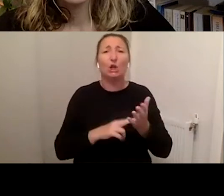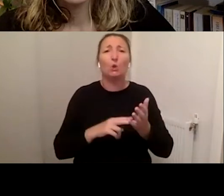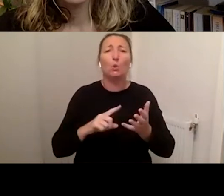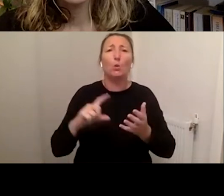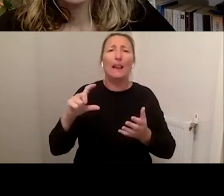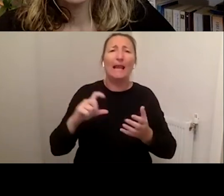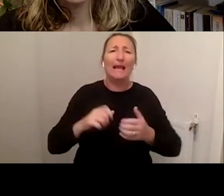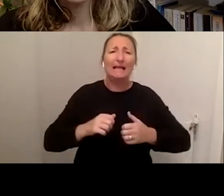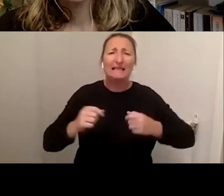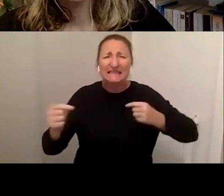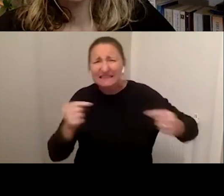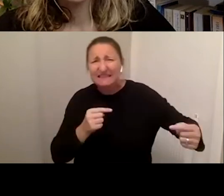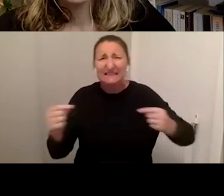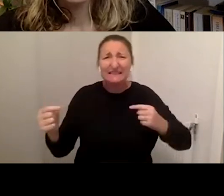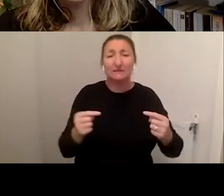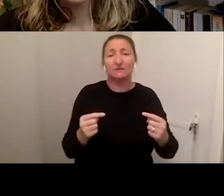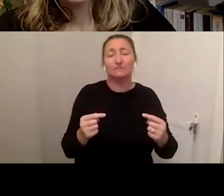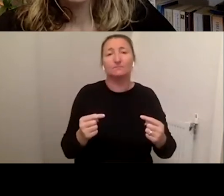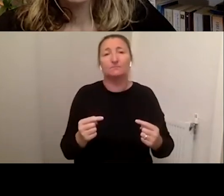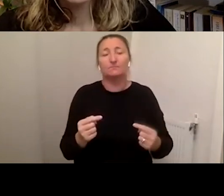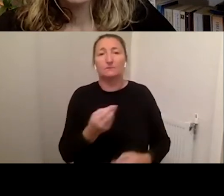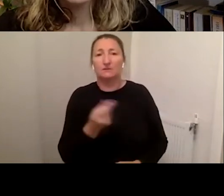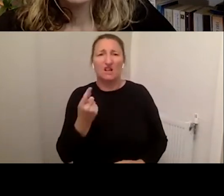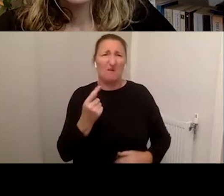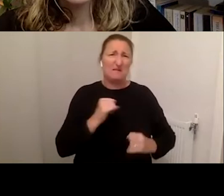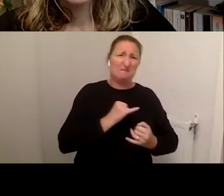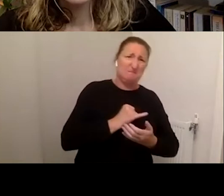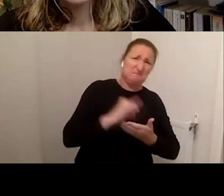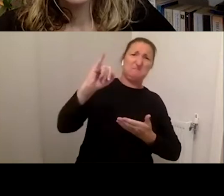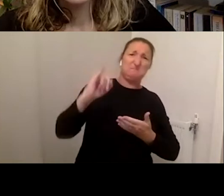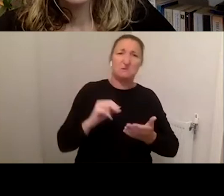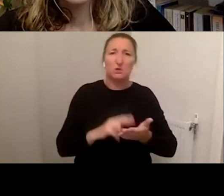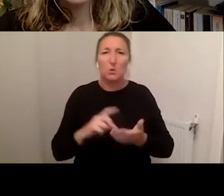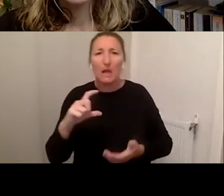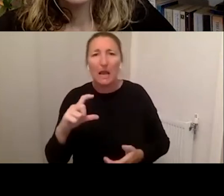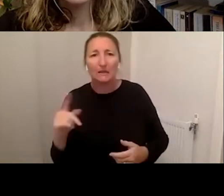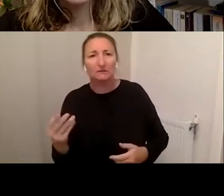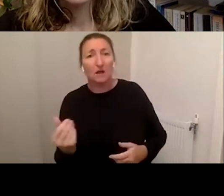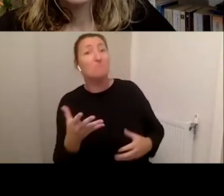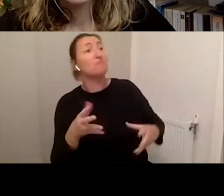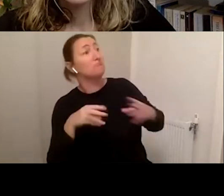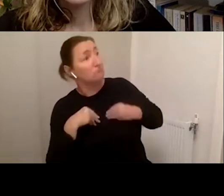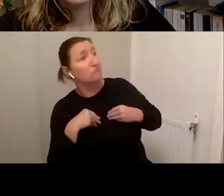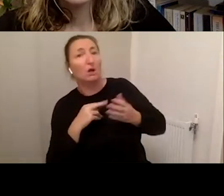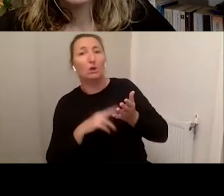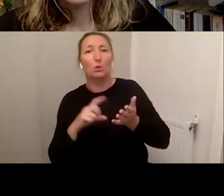being pro-nuclear or anti-nuclear. It's a question of the level of misinformation routinely put